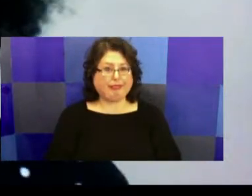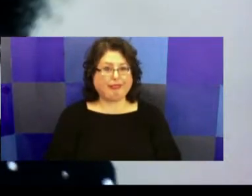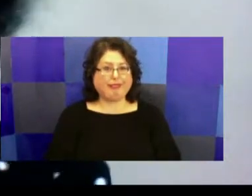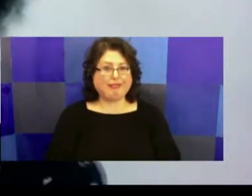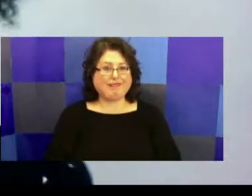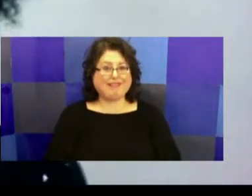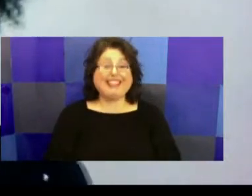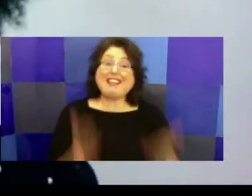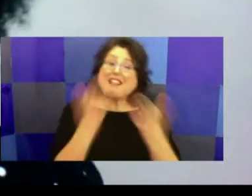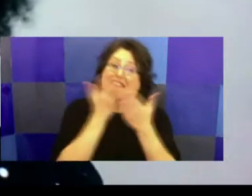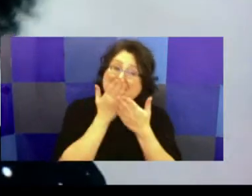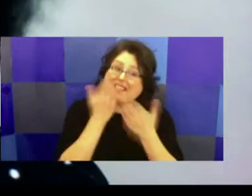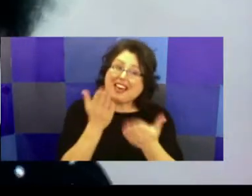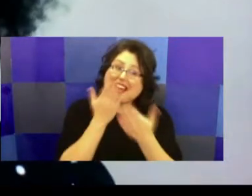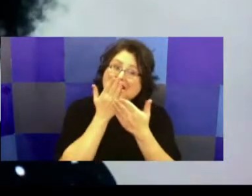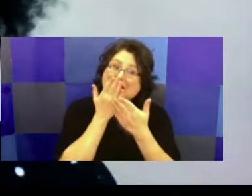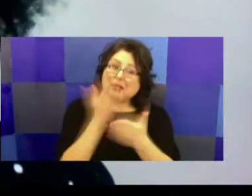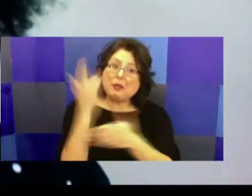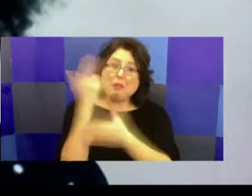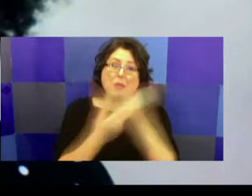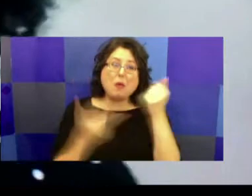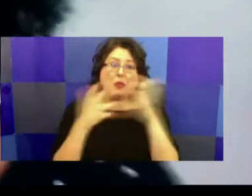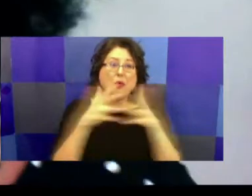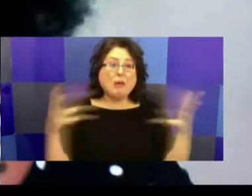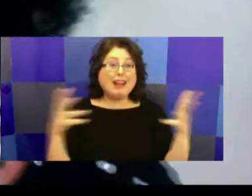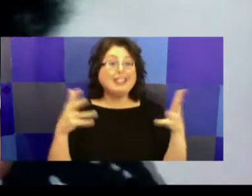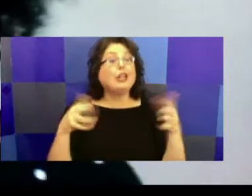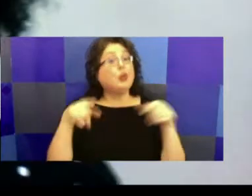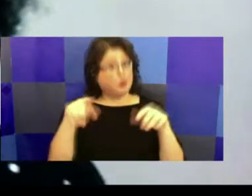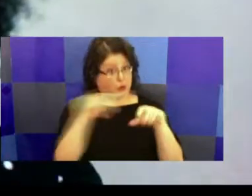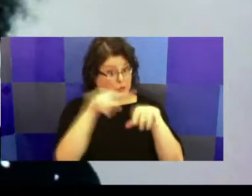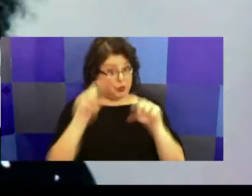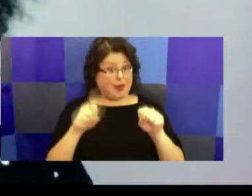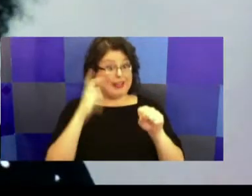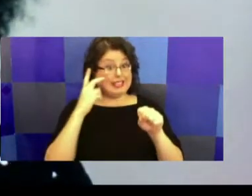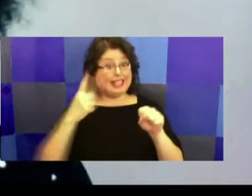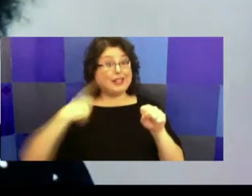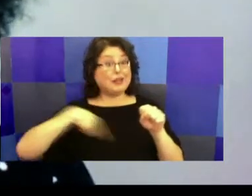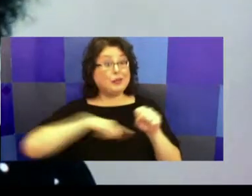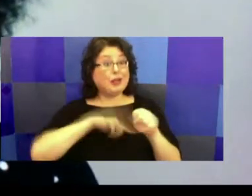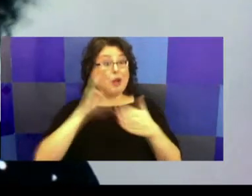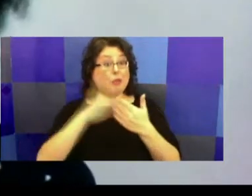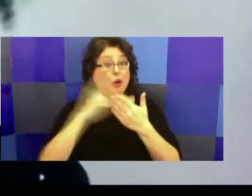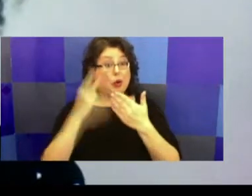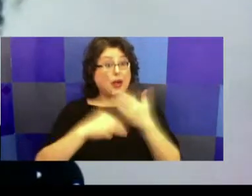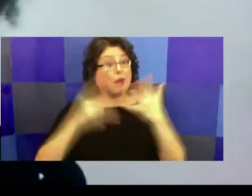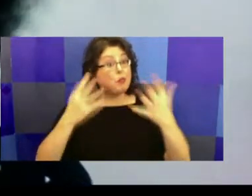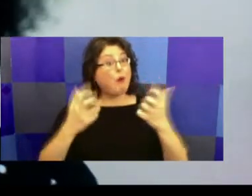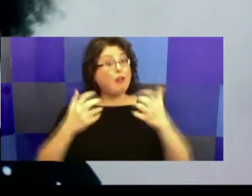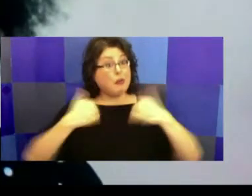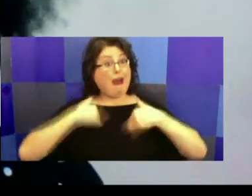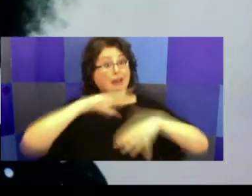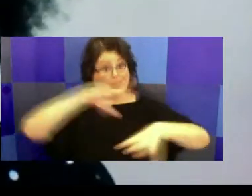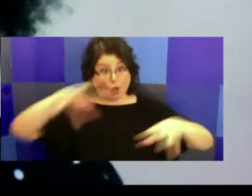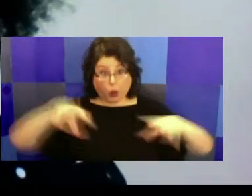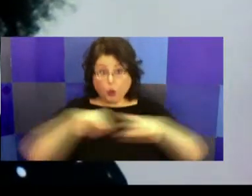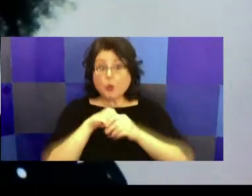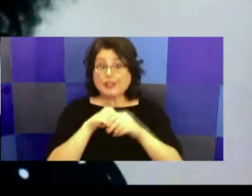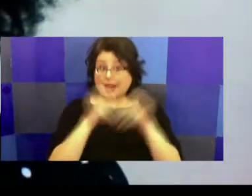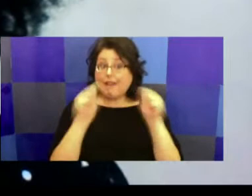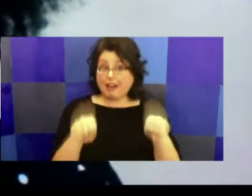Thank you both so much. And of course, as you can see, we are a program that strives to be as inclusive as